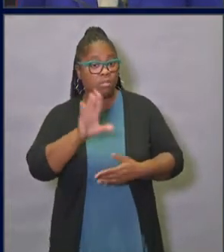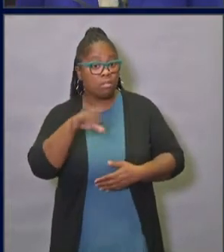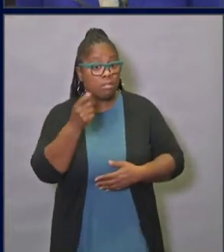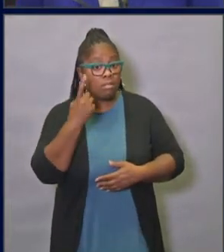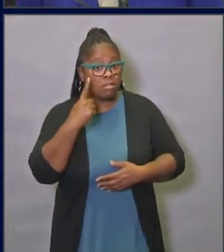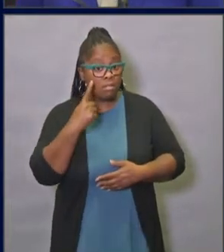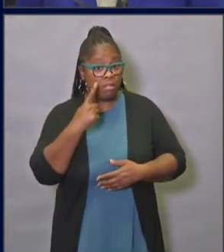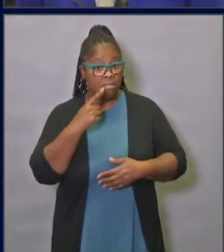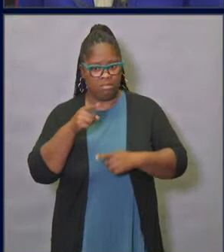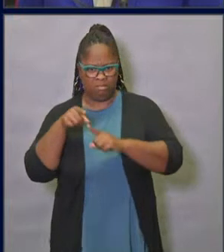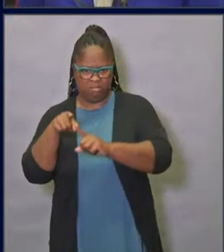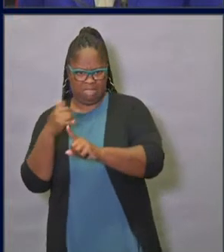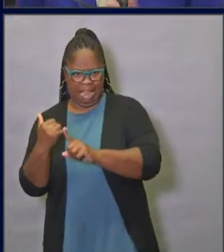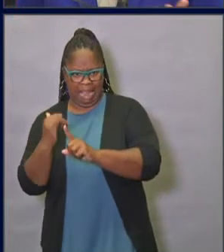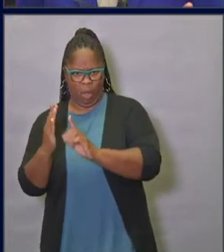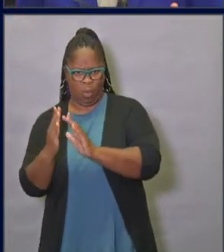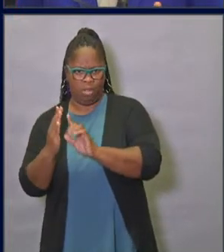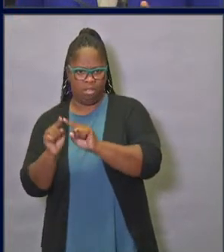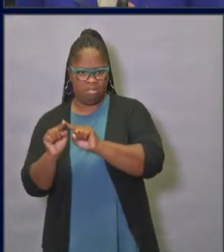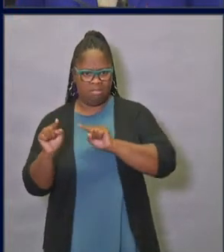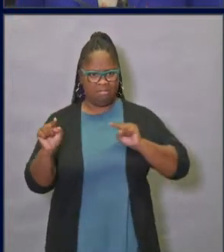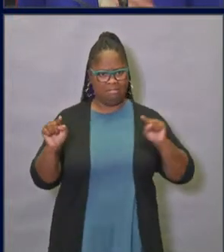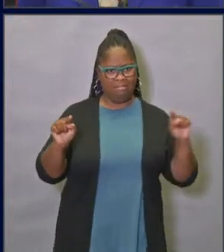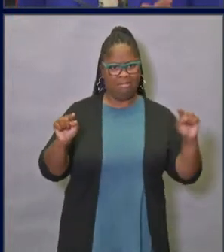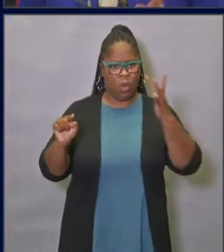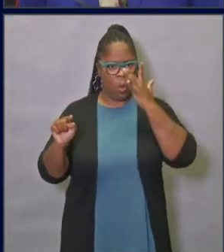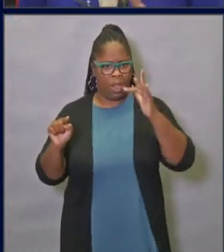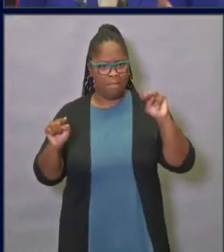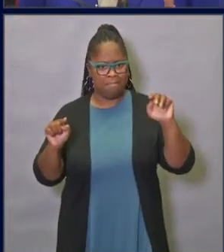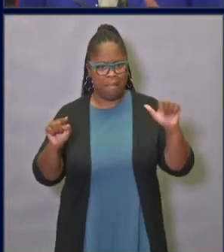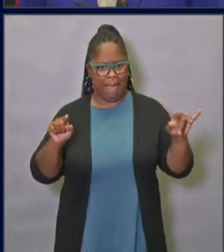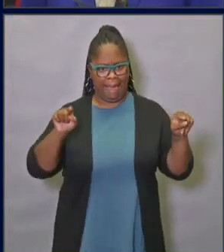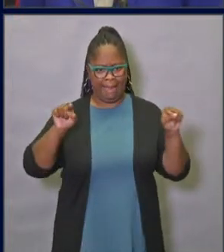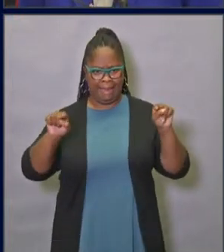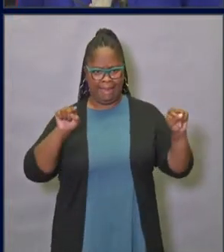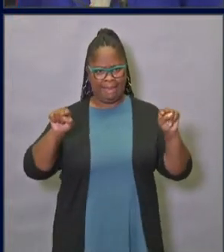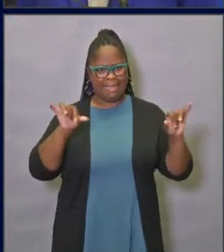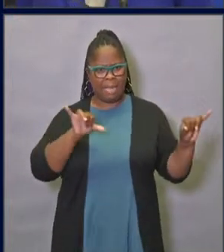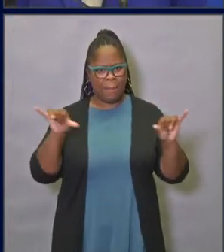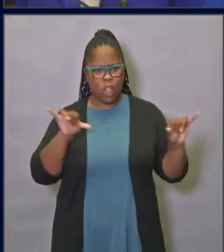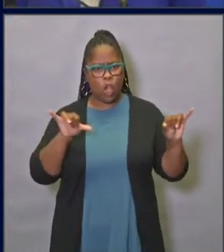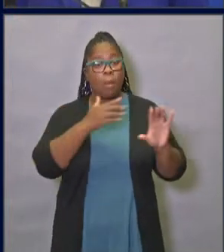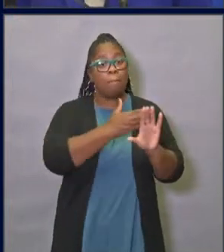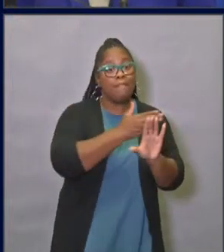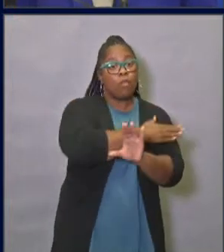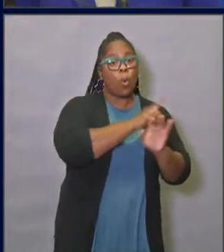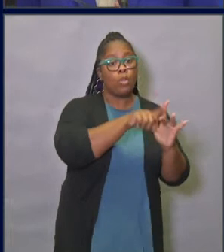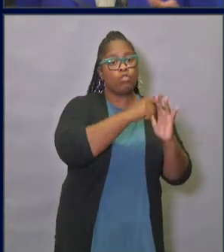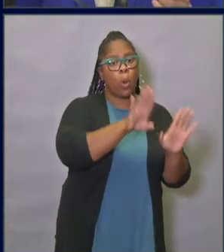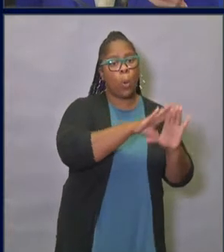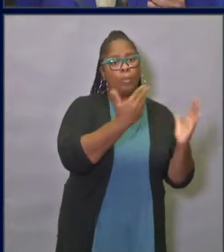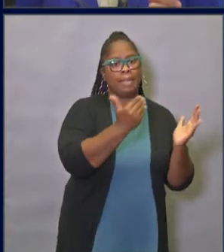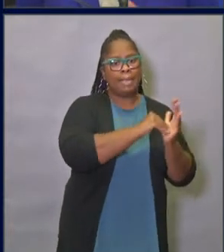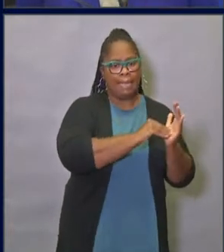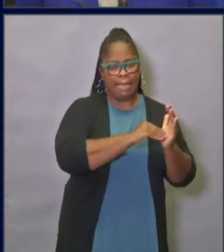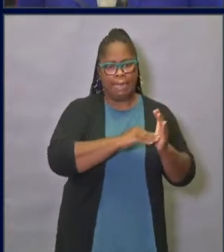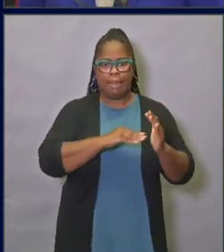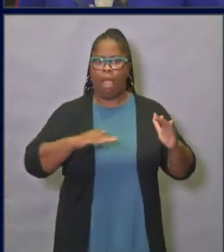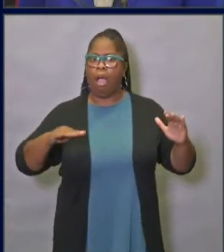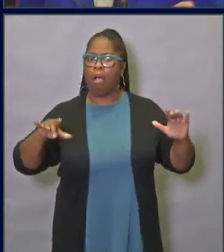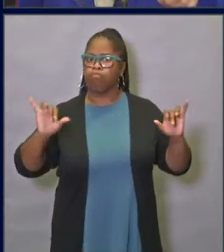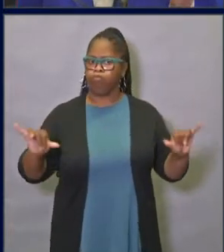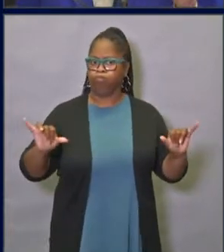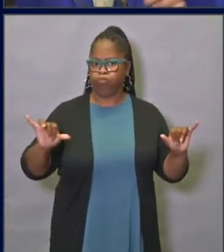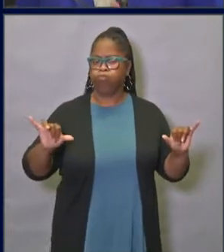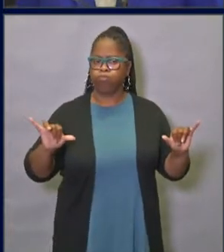if you look on this table, in early May, and that was before we started our reopenings. We have seen,